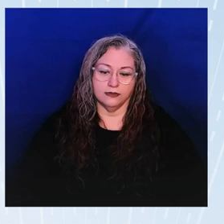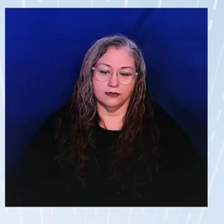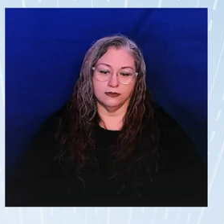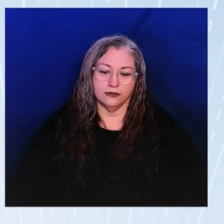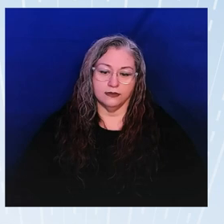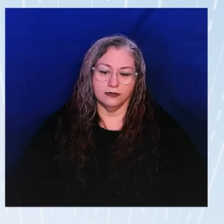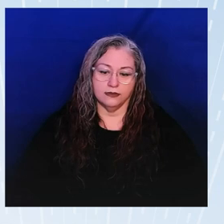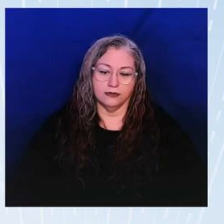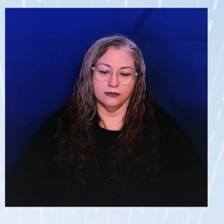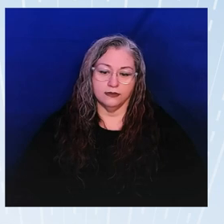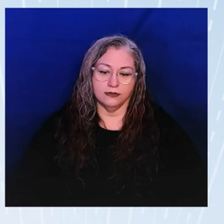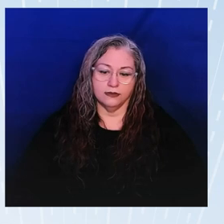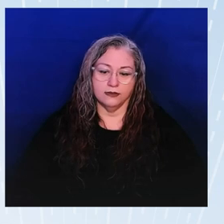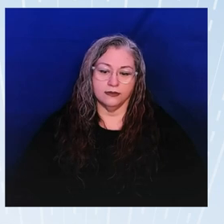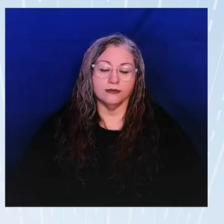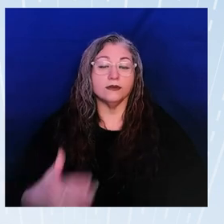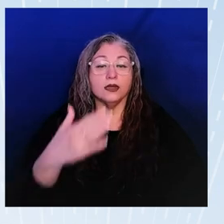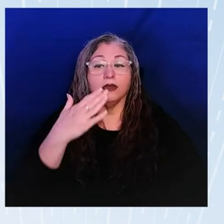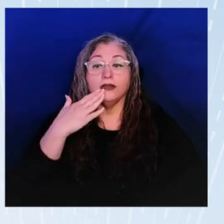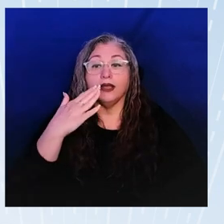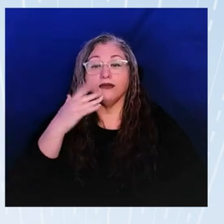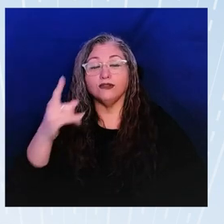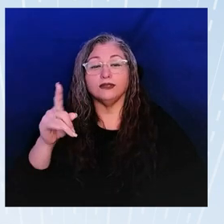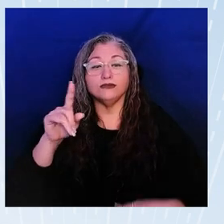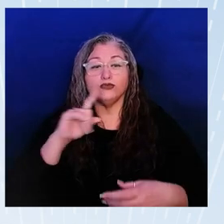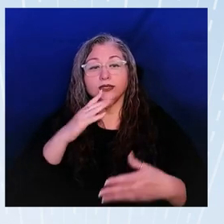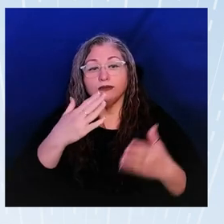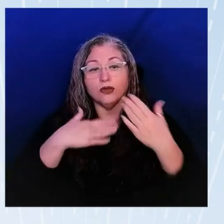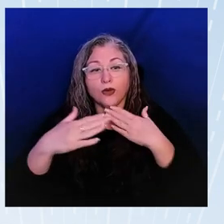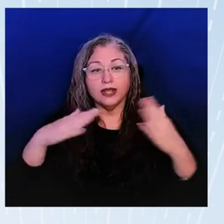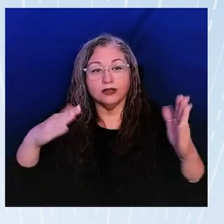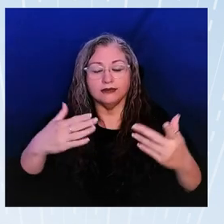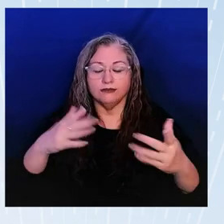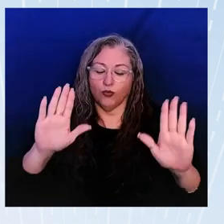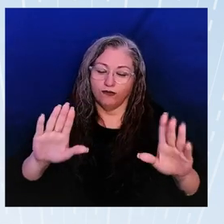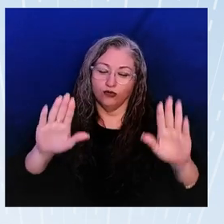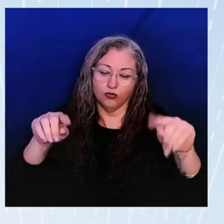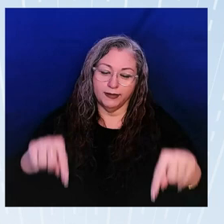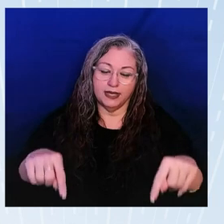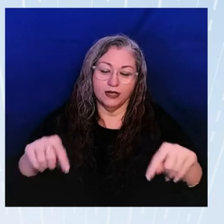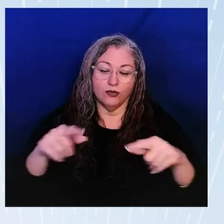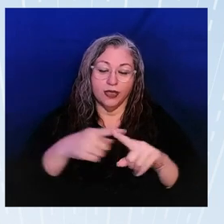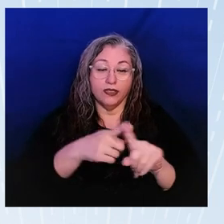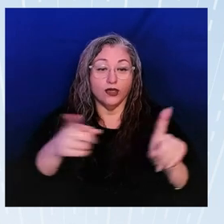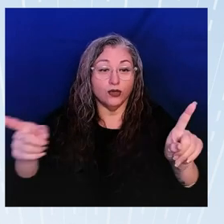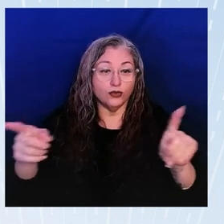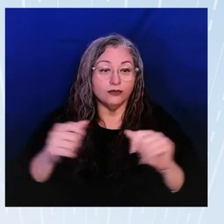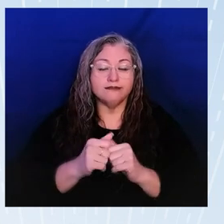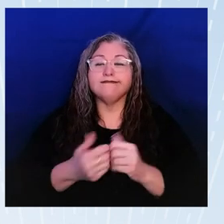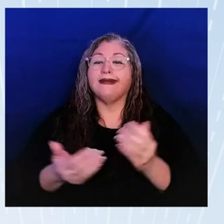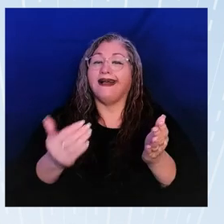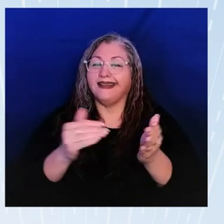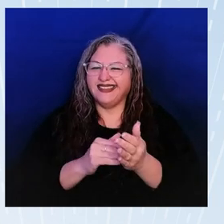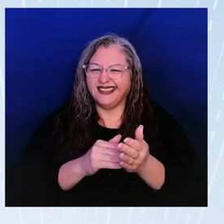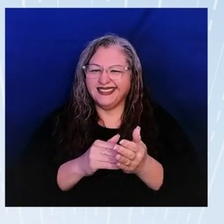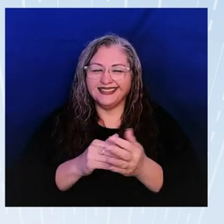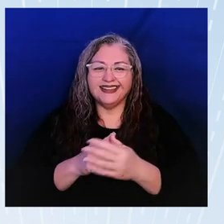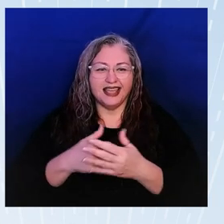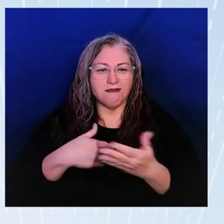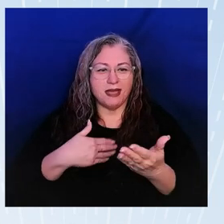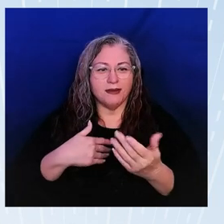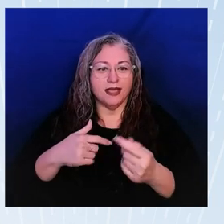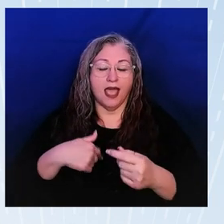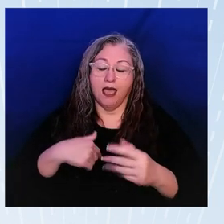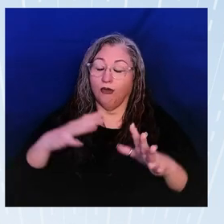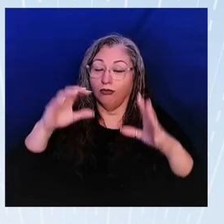Thank you, Crystal, for that kind introduction, and it's wonderful to be here with all of you again. I'm amazed